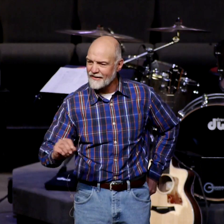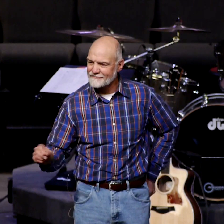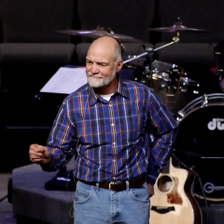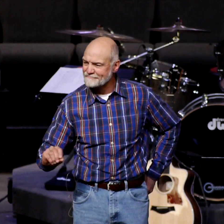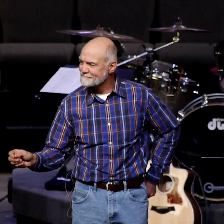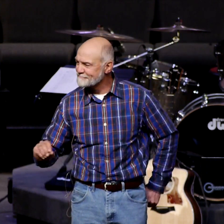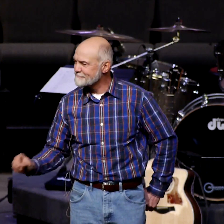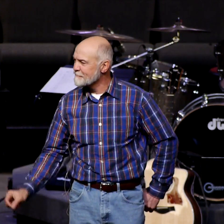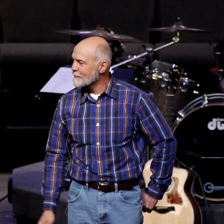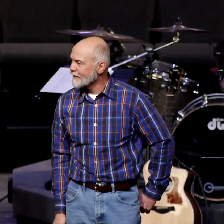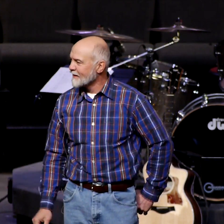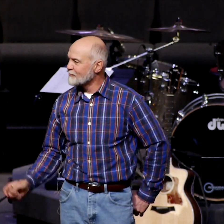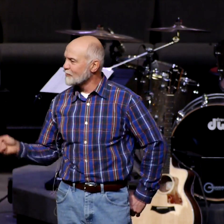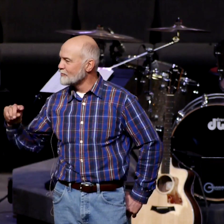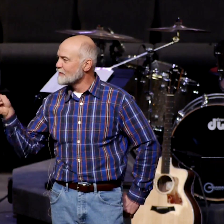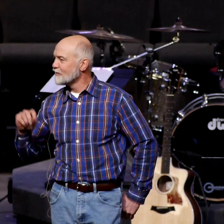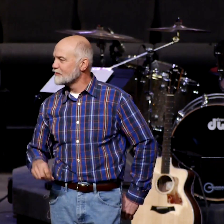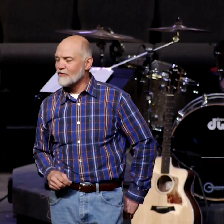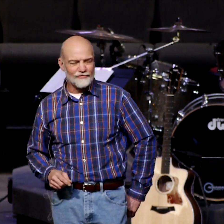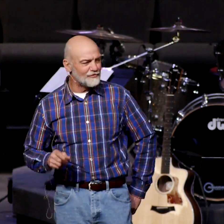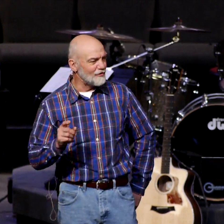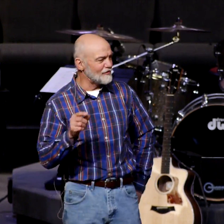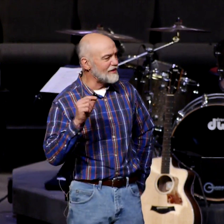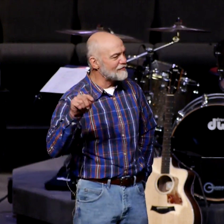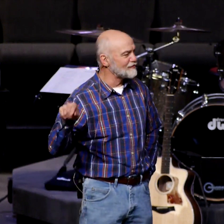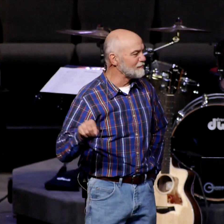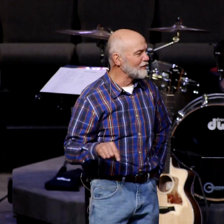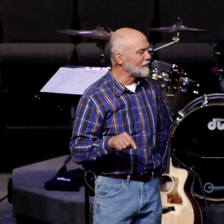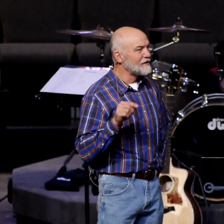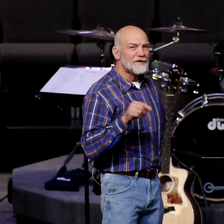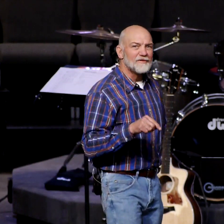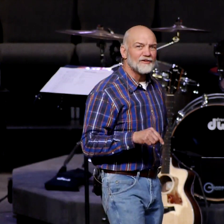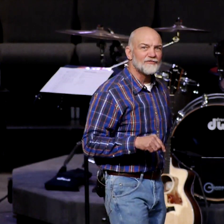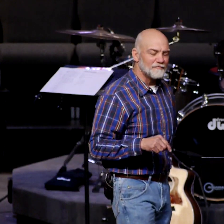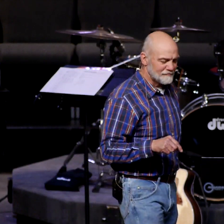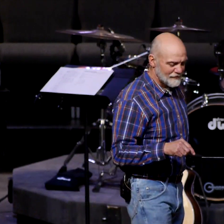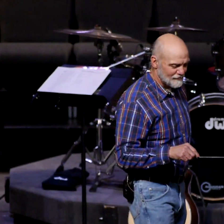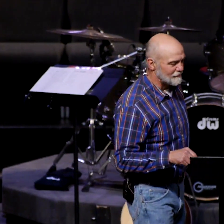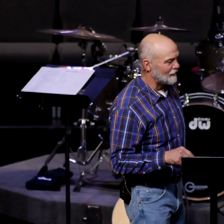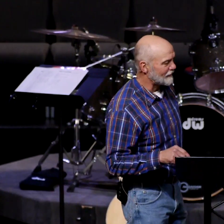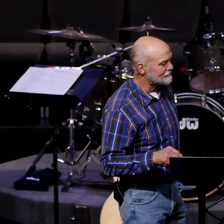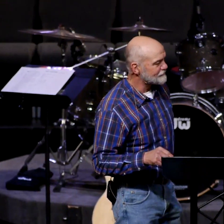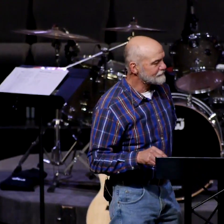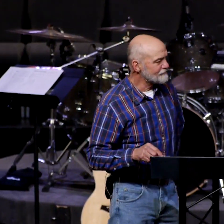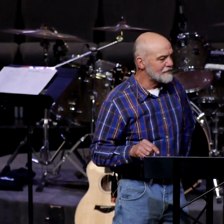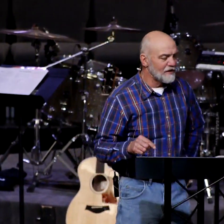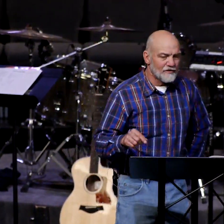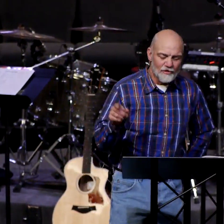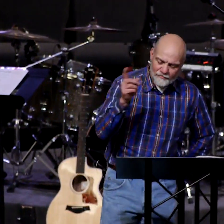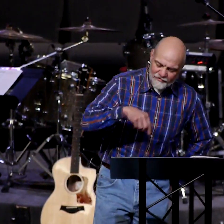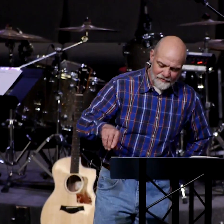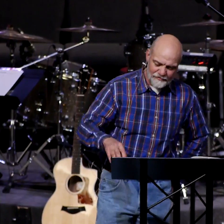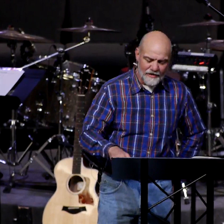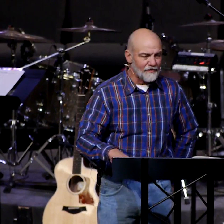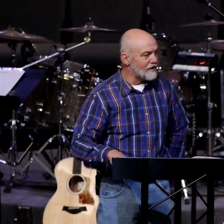started to write. And so when you read those devotionals, you know it's not just from her, but it's from the Lord. So